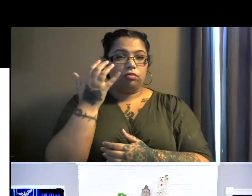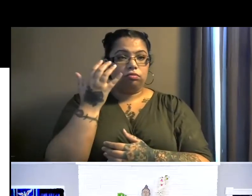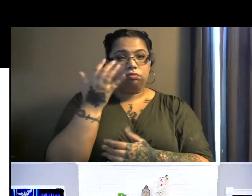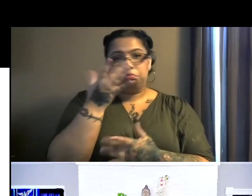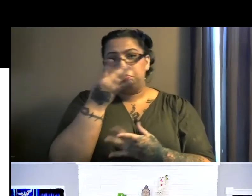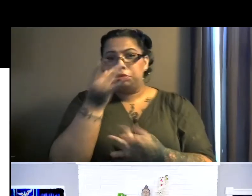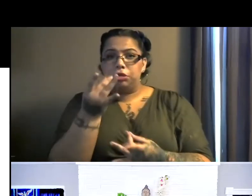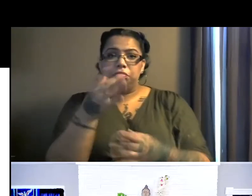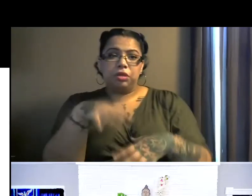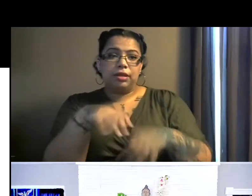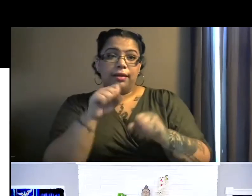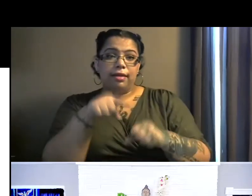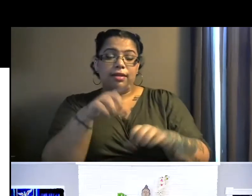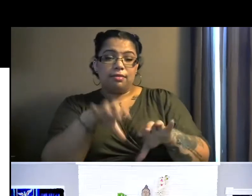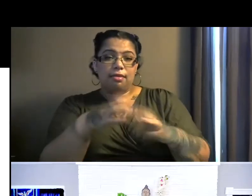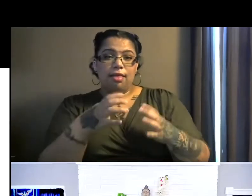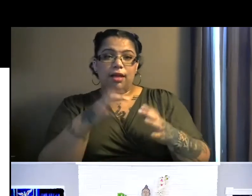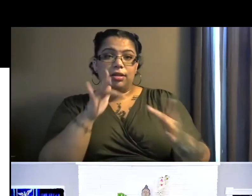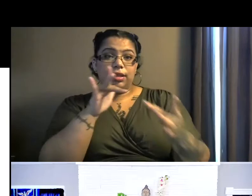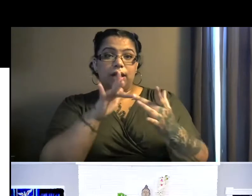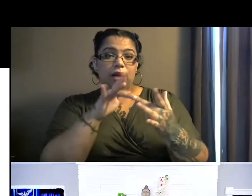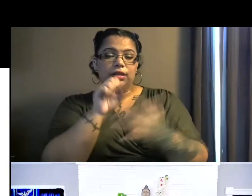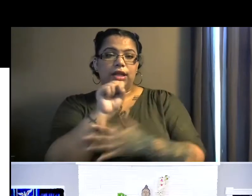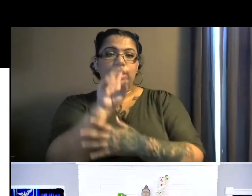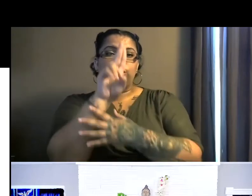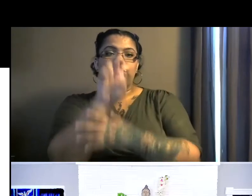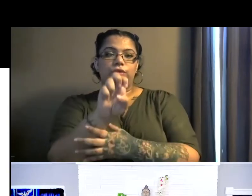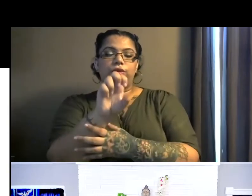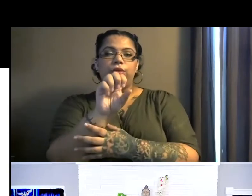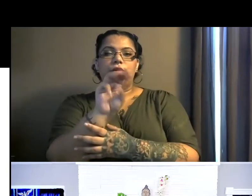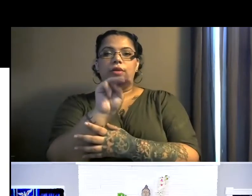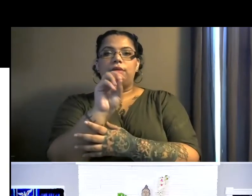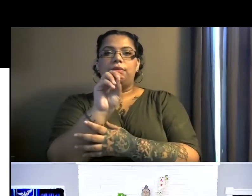foundations, contact Sue Monahan.